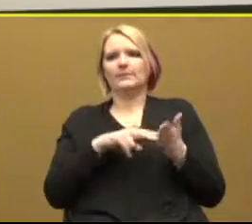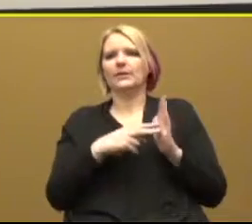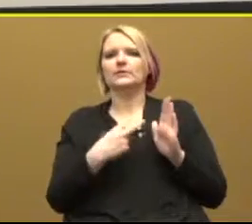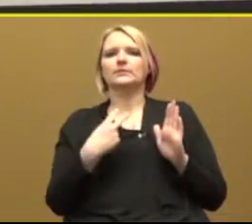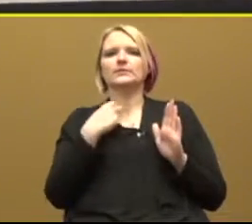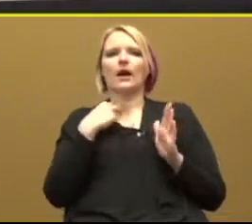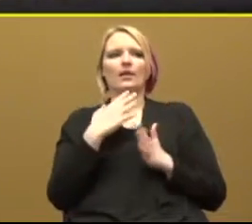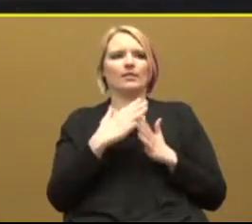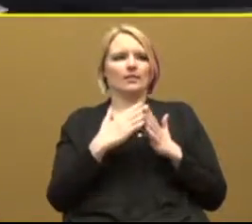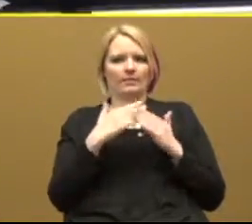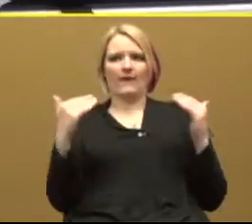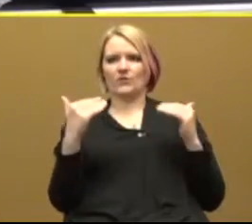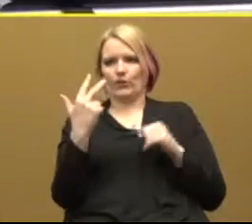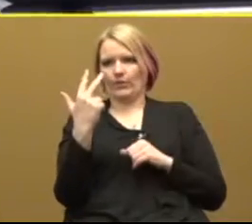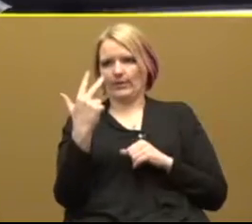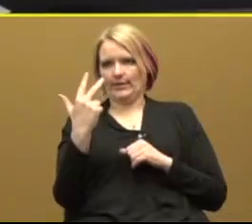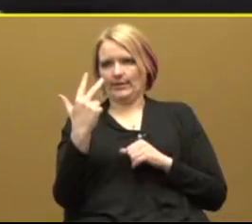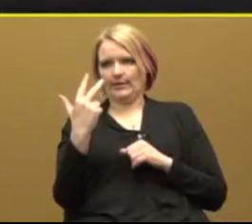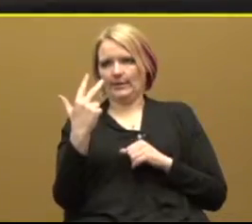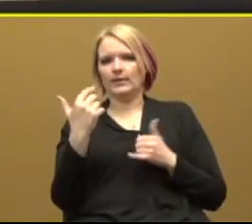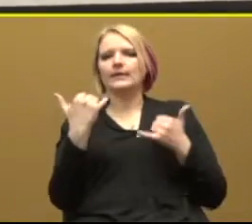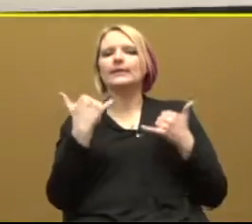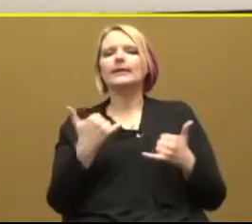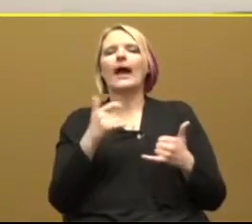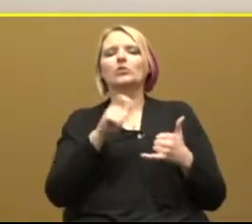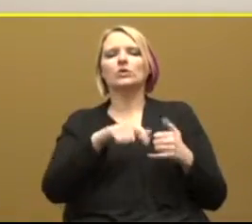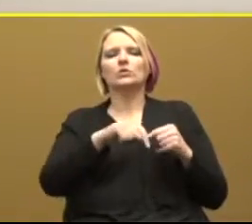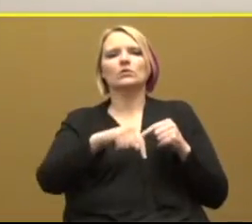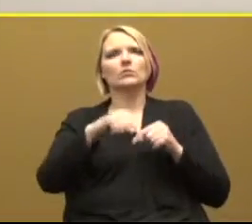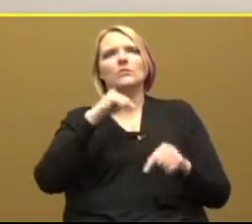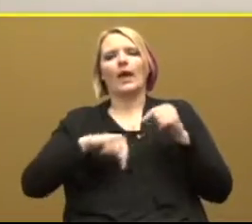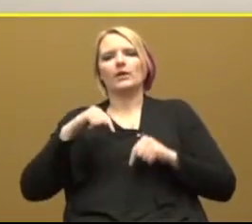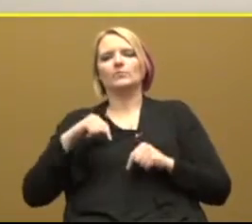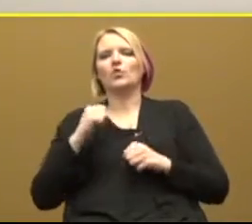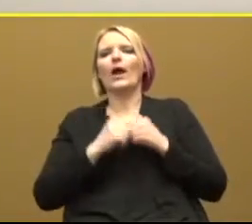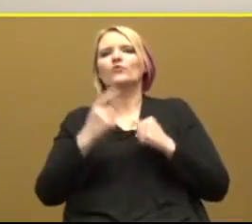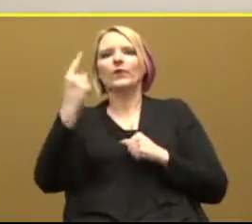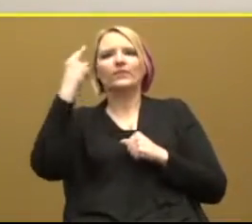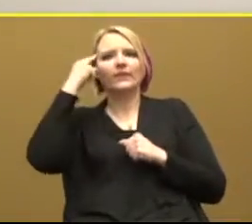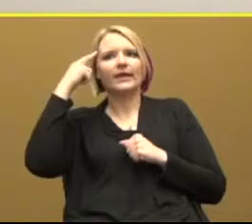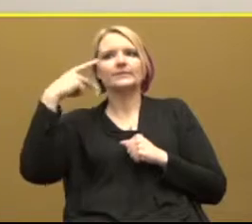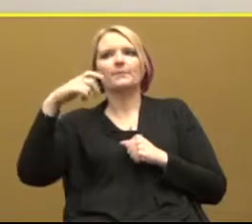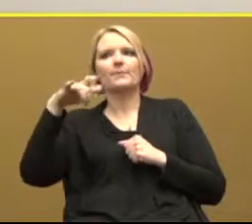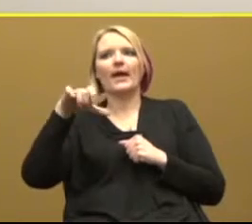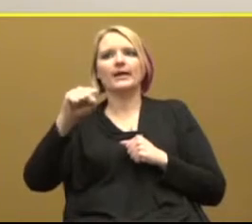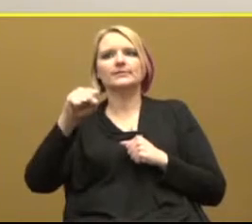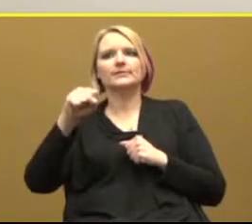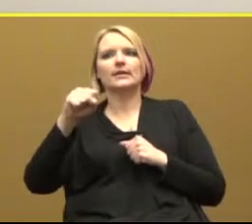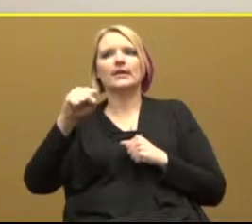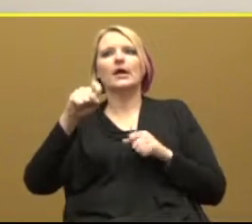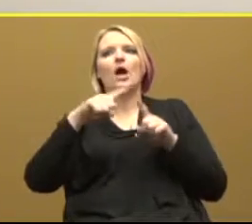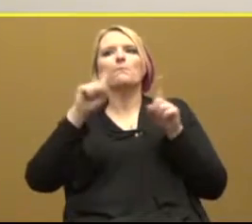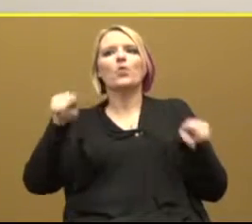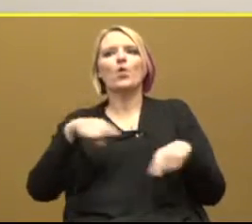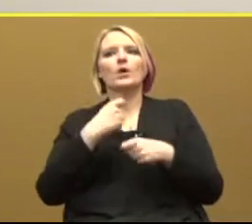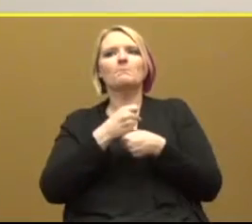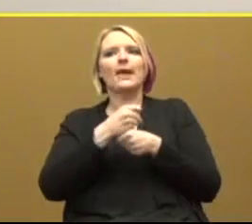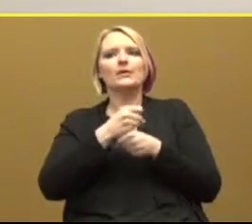at level 3. Now you need to back up. So everybody thinks PECS, board maker